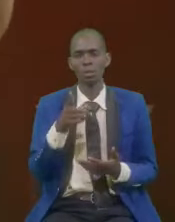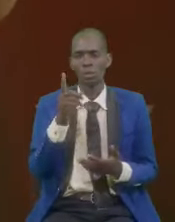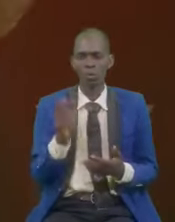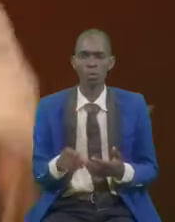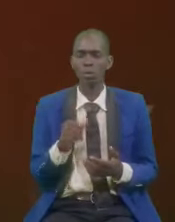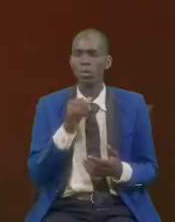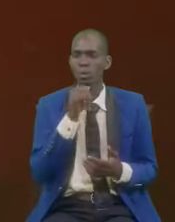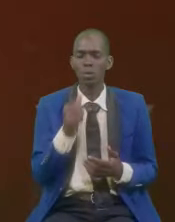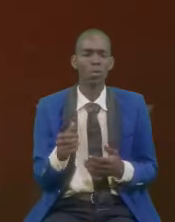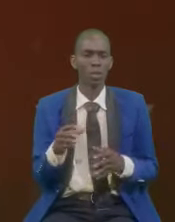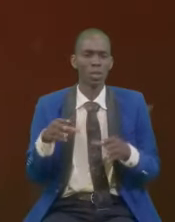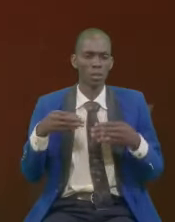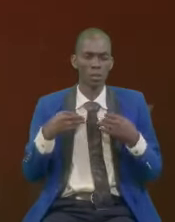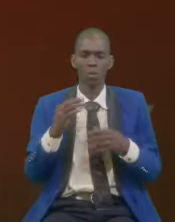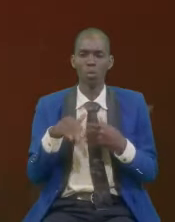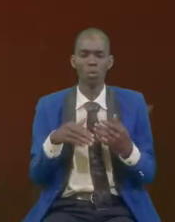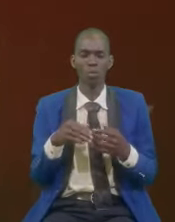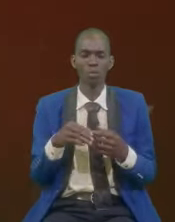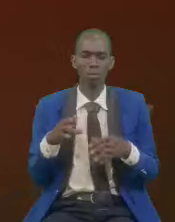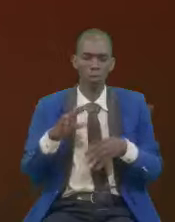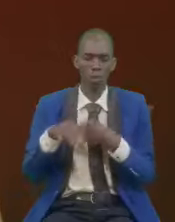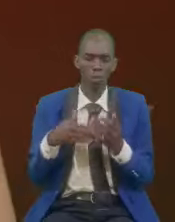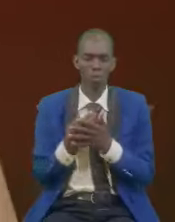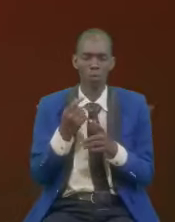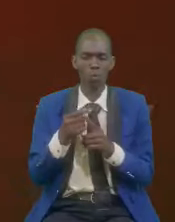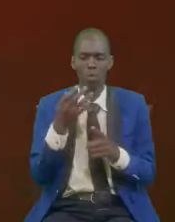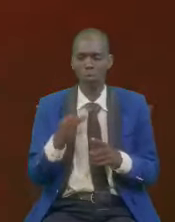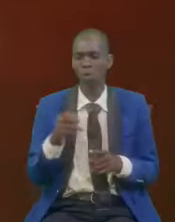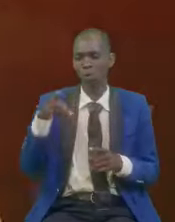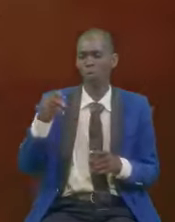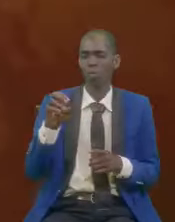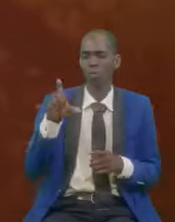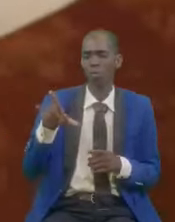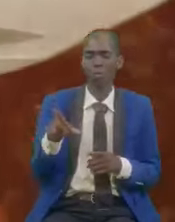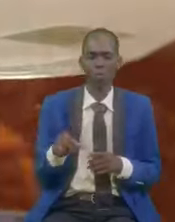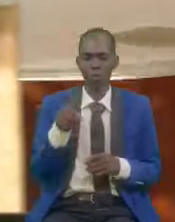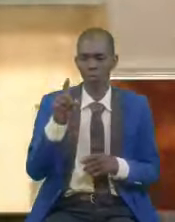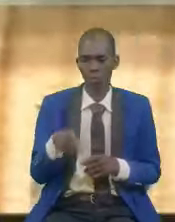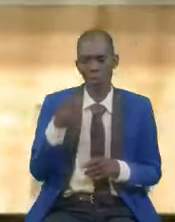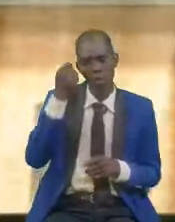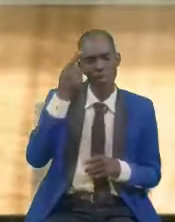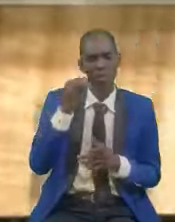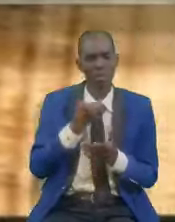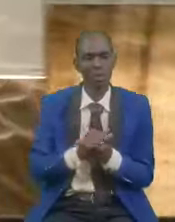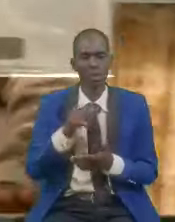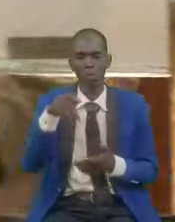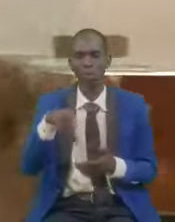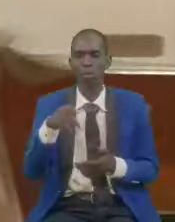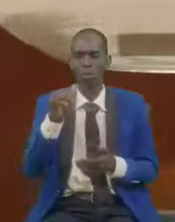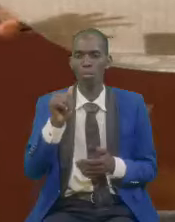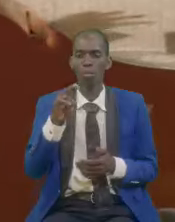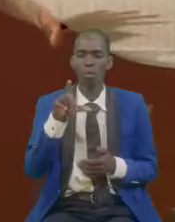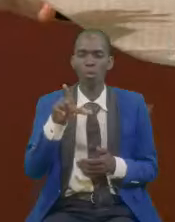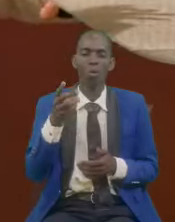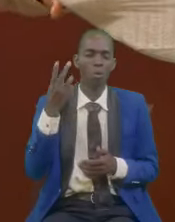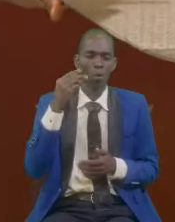the words of Paul seriously. You must understand, Paul was a man like I